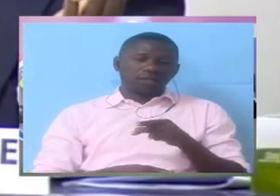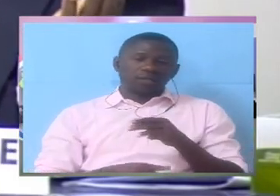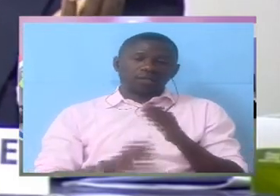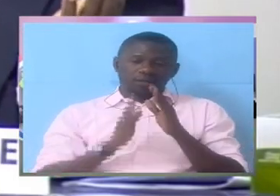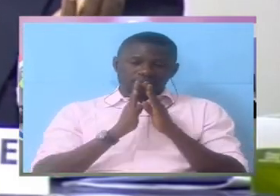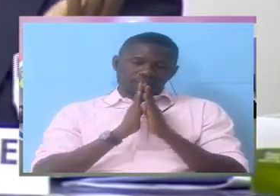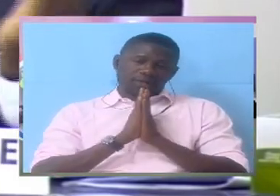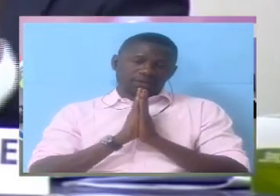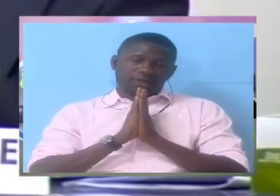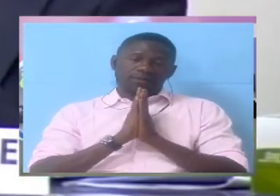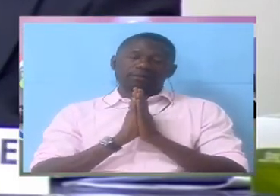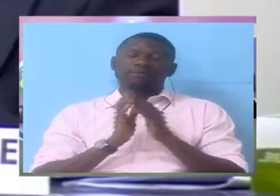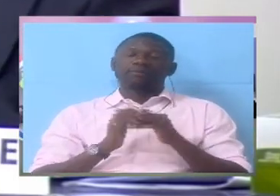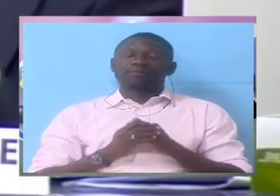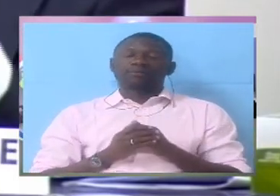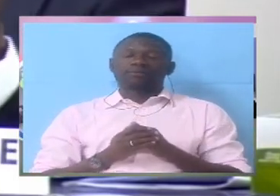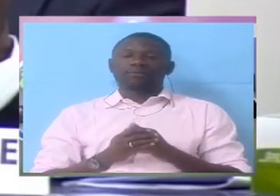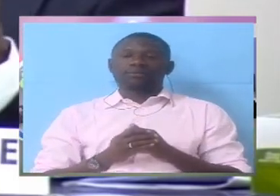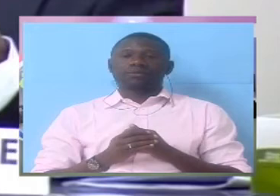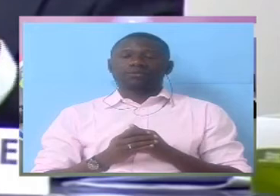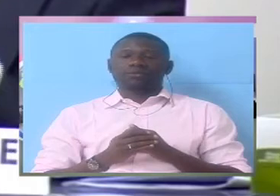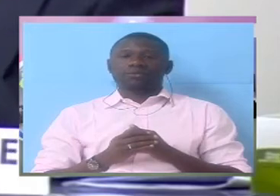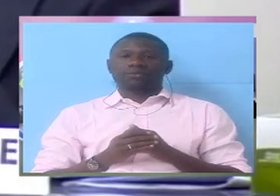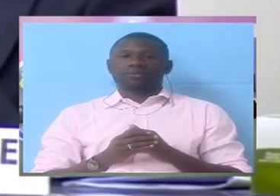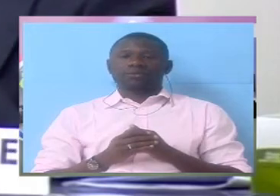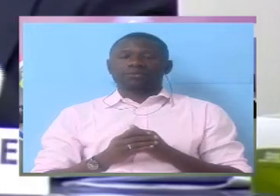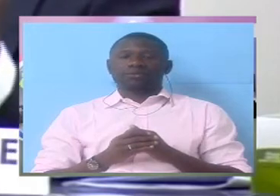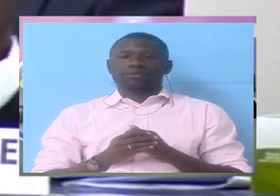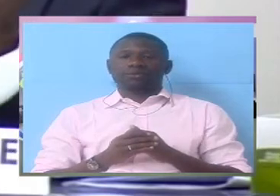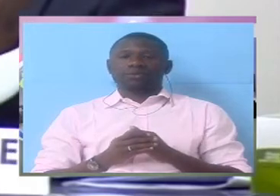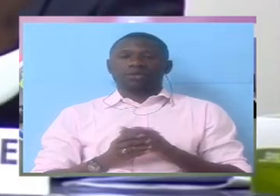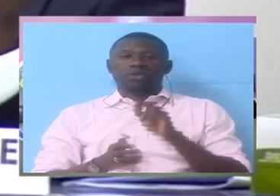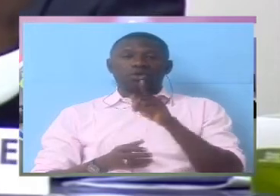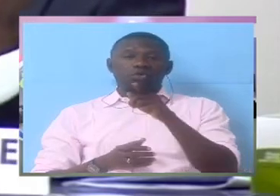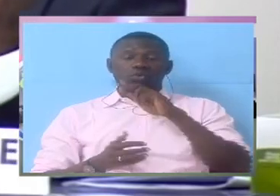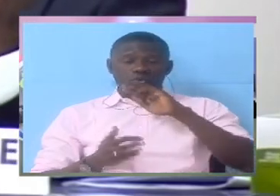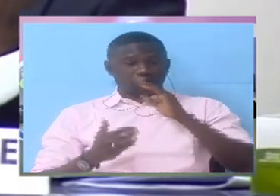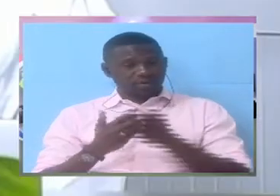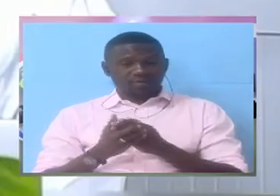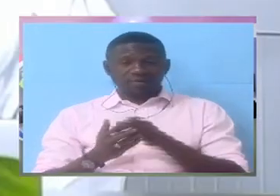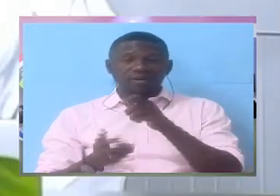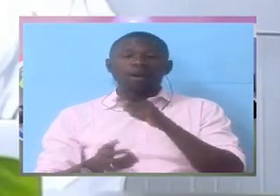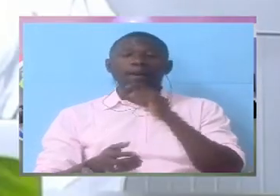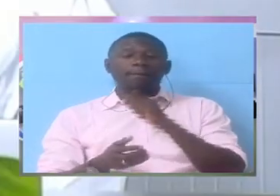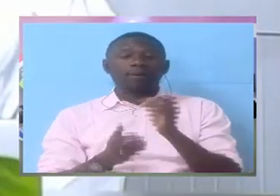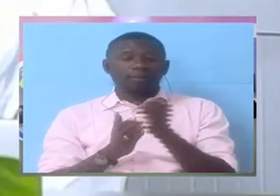You believe that Nigel had a lot of followers, didn't he?